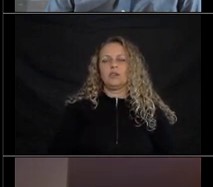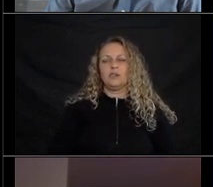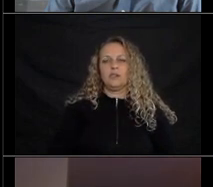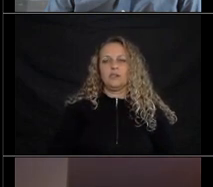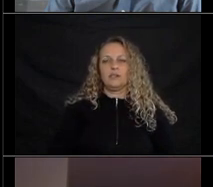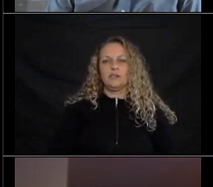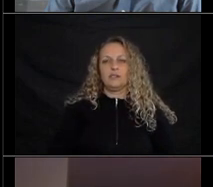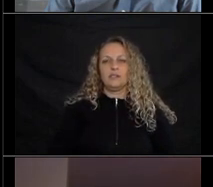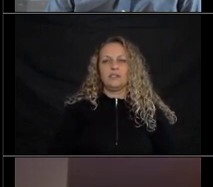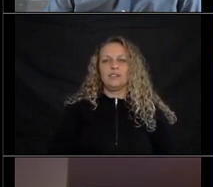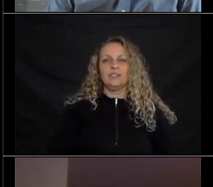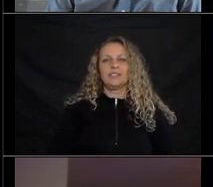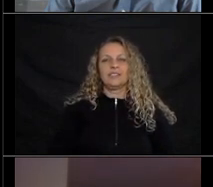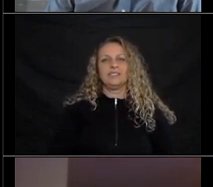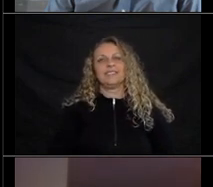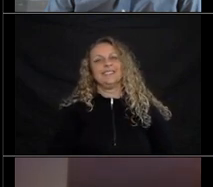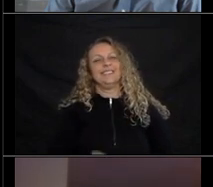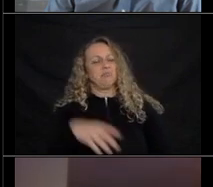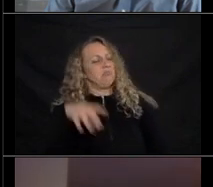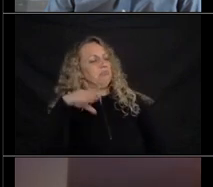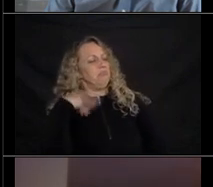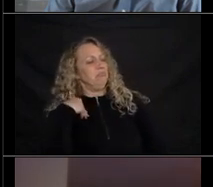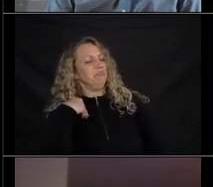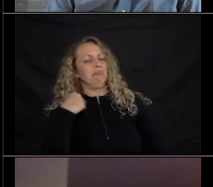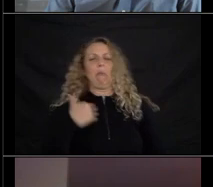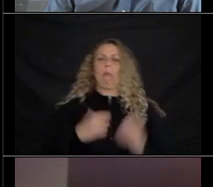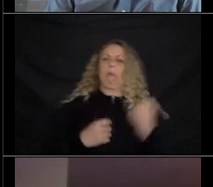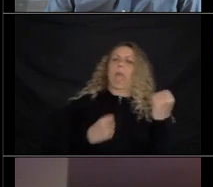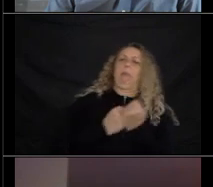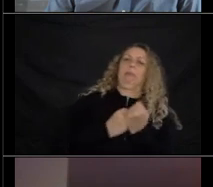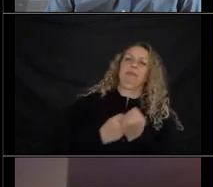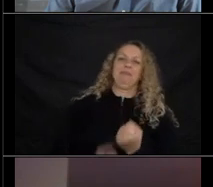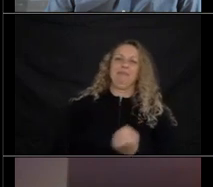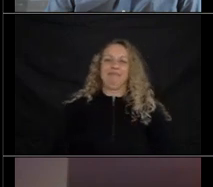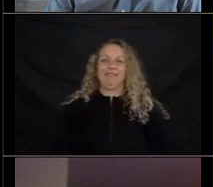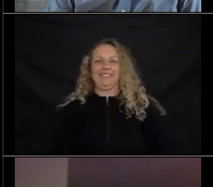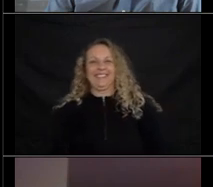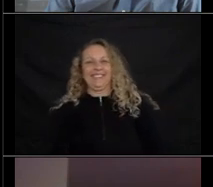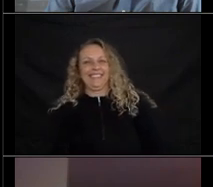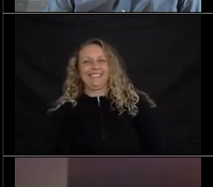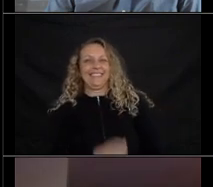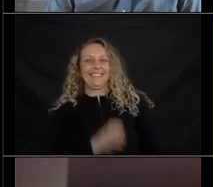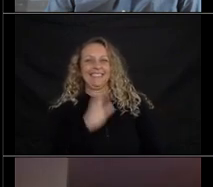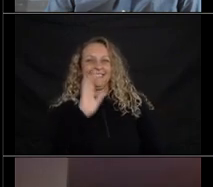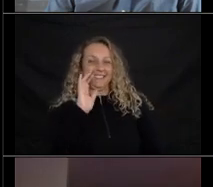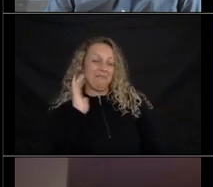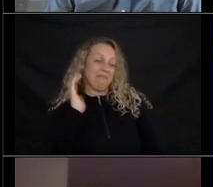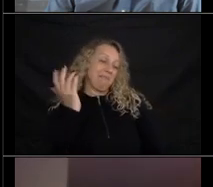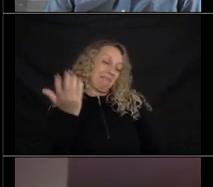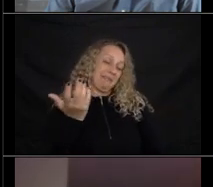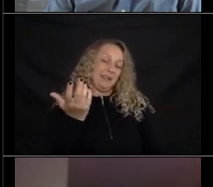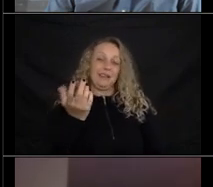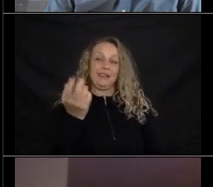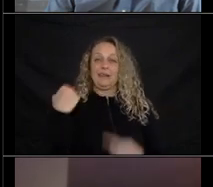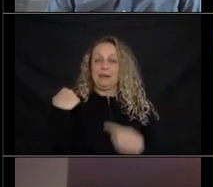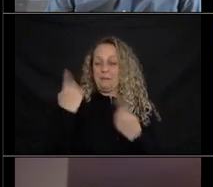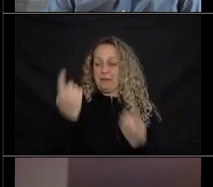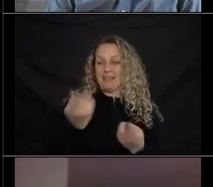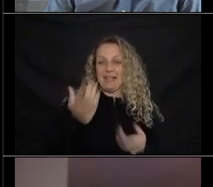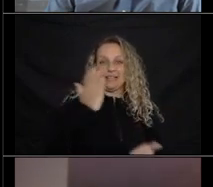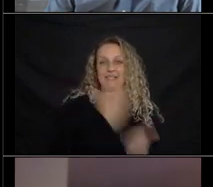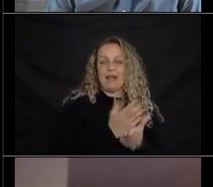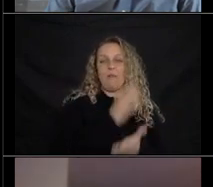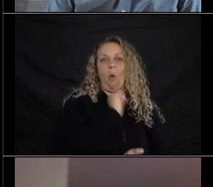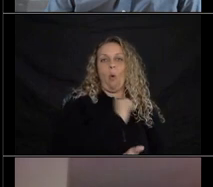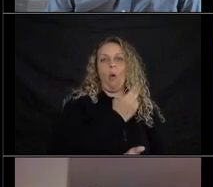I don't have a problem with it. I support it as well. Yeah. Right. So So in the meantime, it will stop being the old